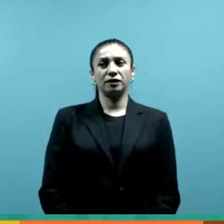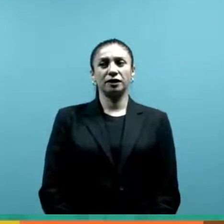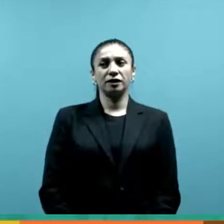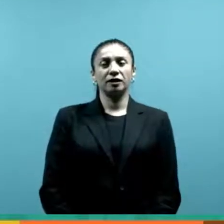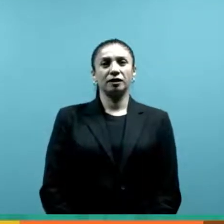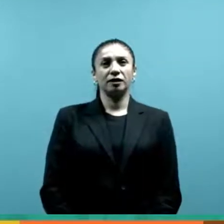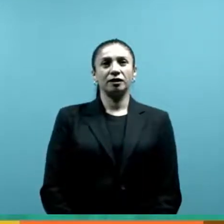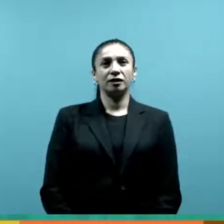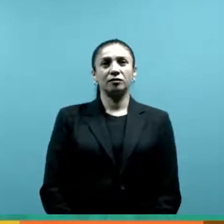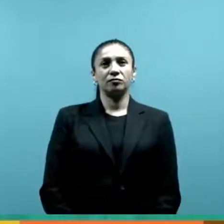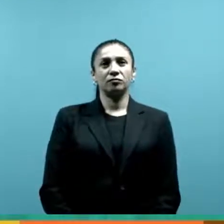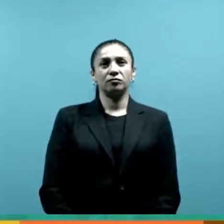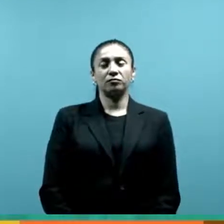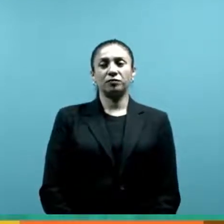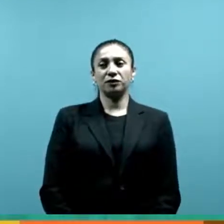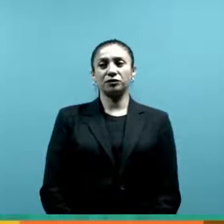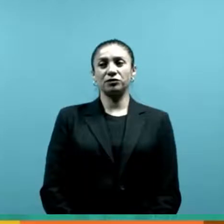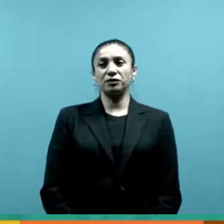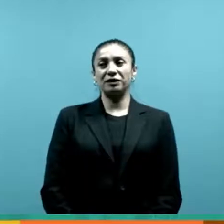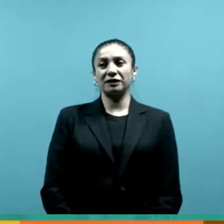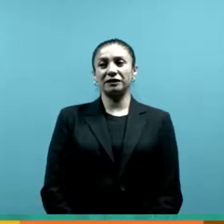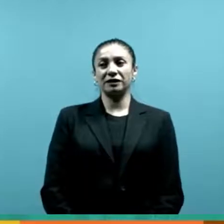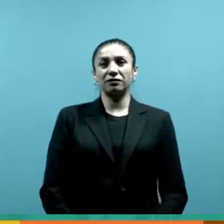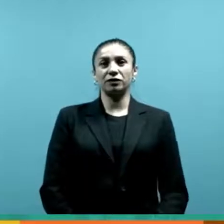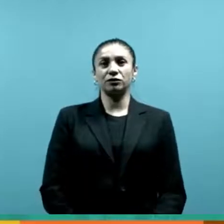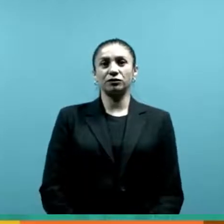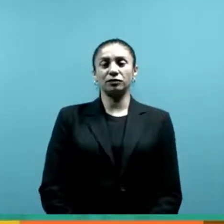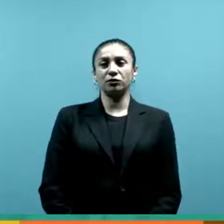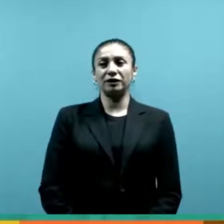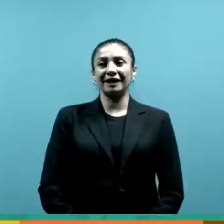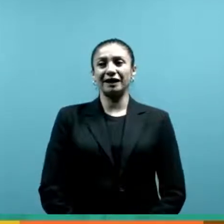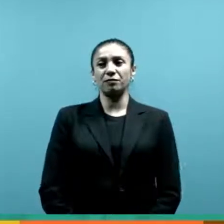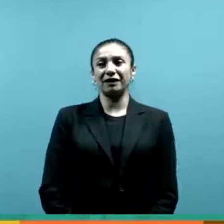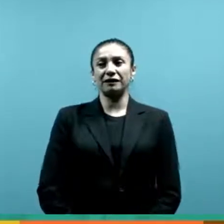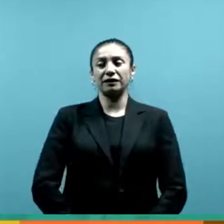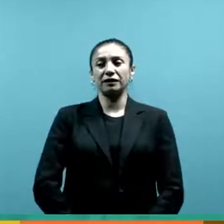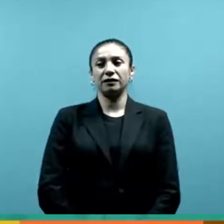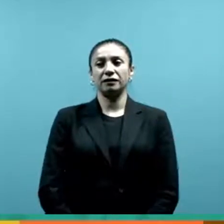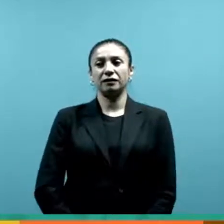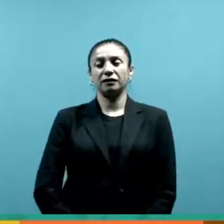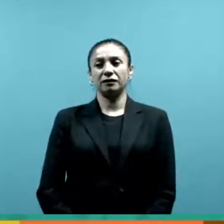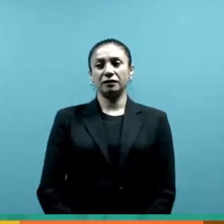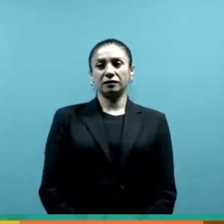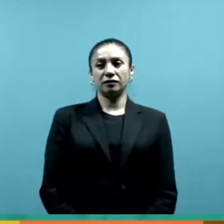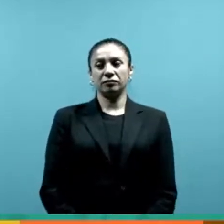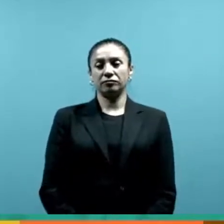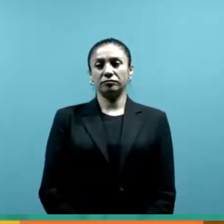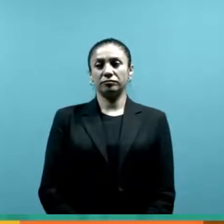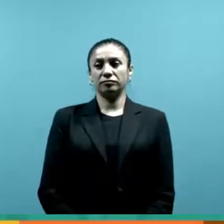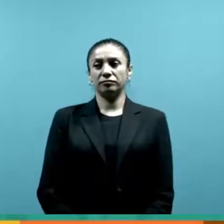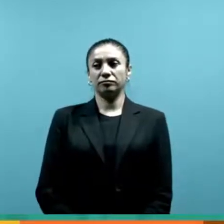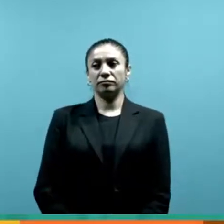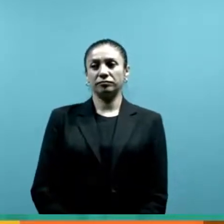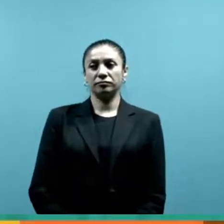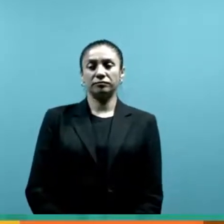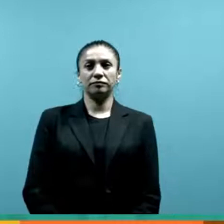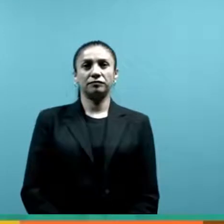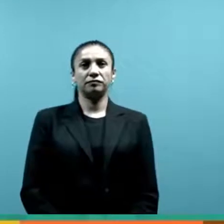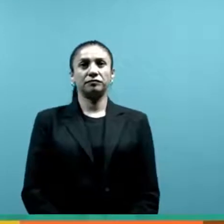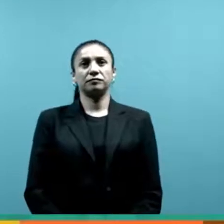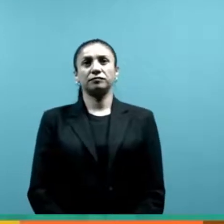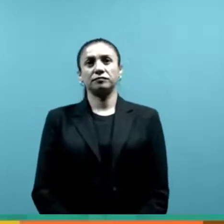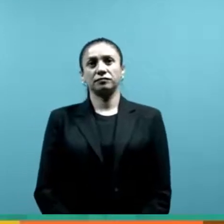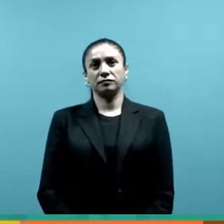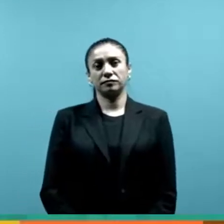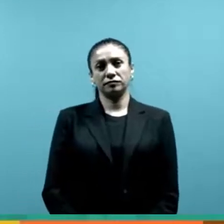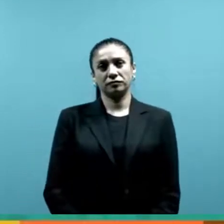at individual examples, but trying to create a narration where we find some universal human language to talk about these